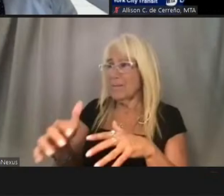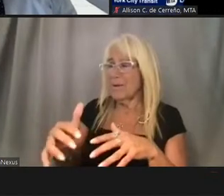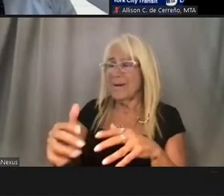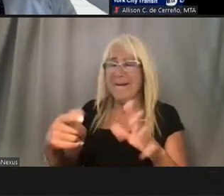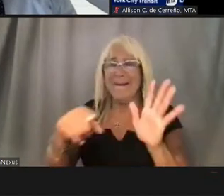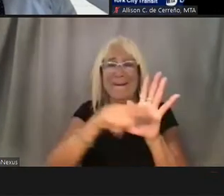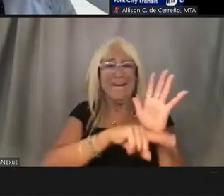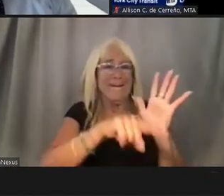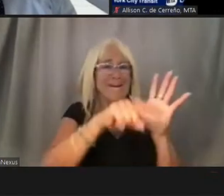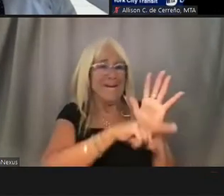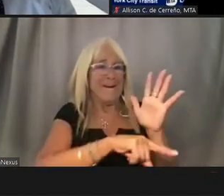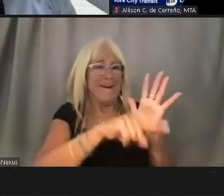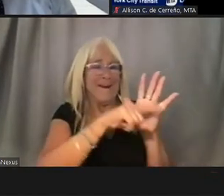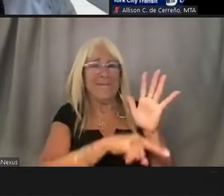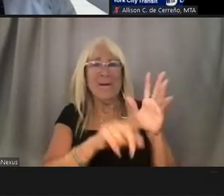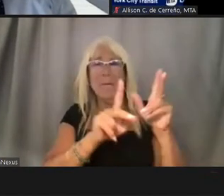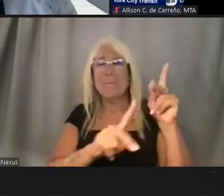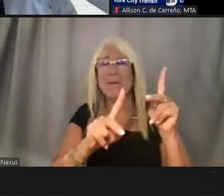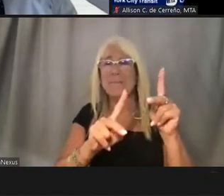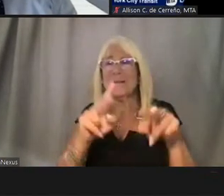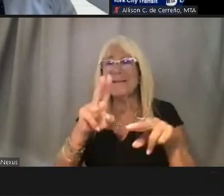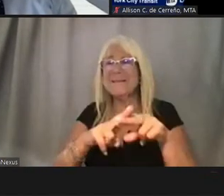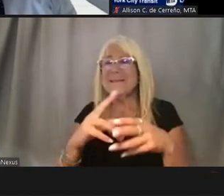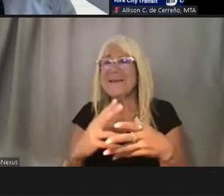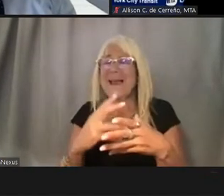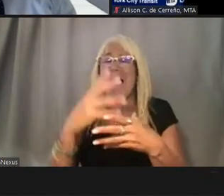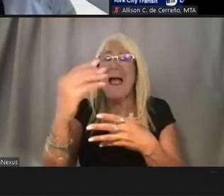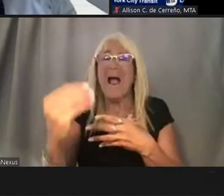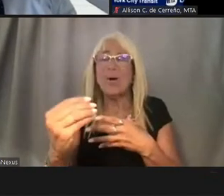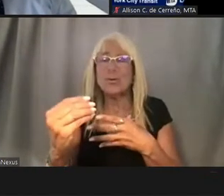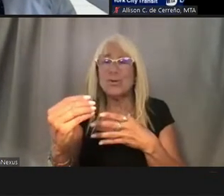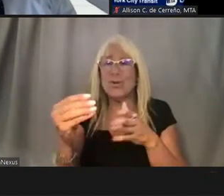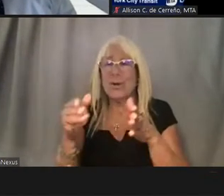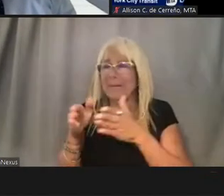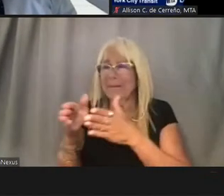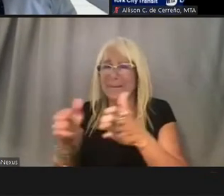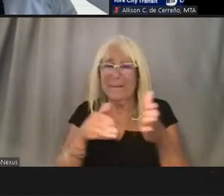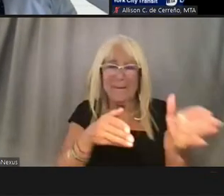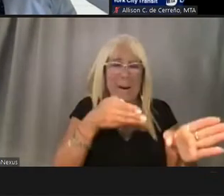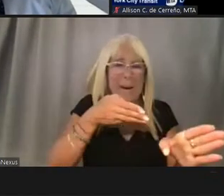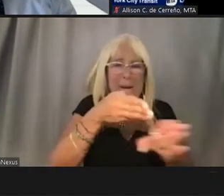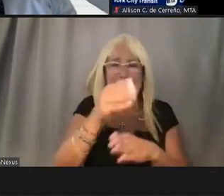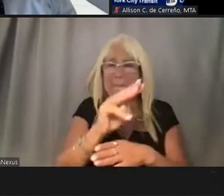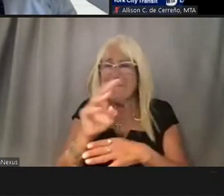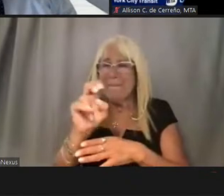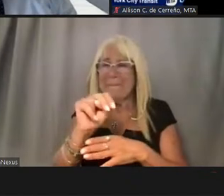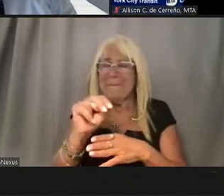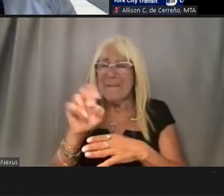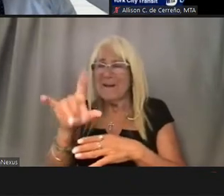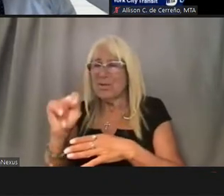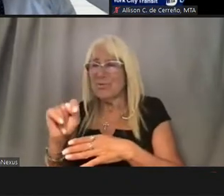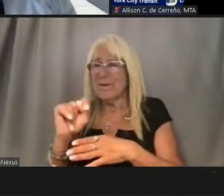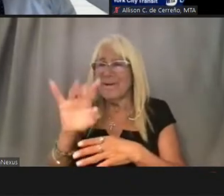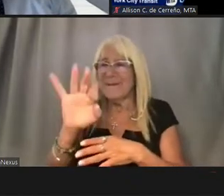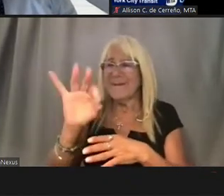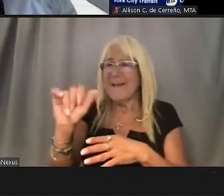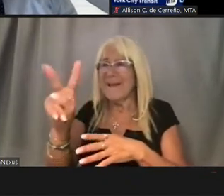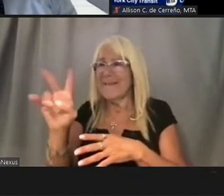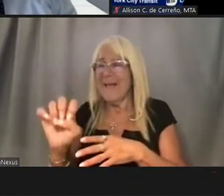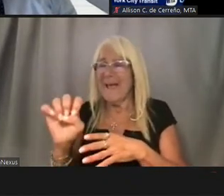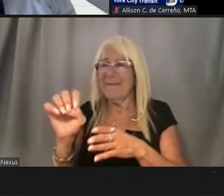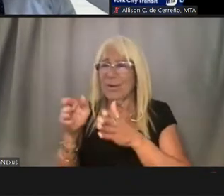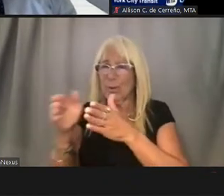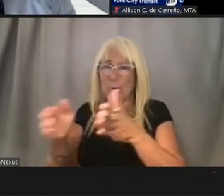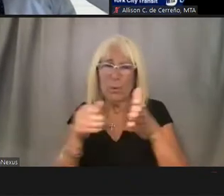no one will sit outside in the open restaurant along our Main Street the 9th Avenue corridor and the bus line that